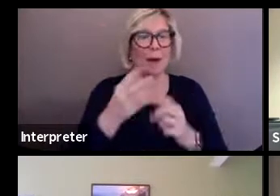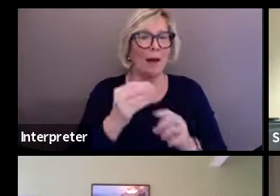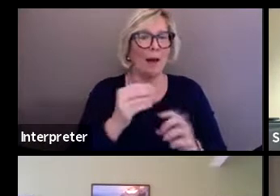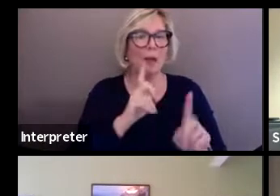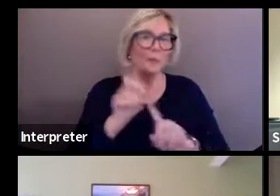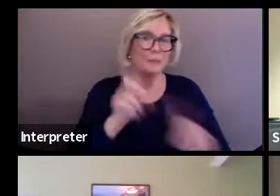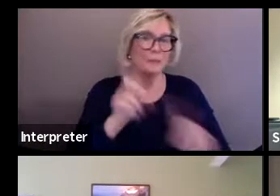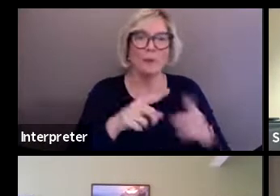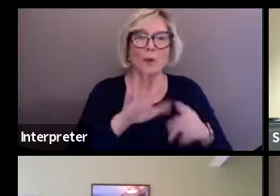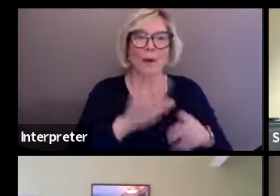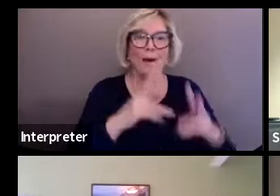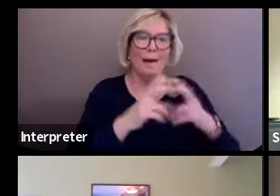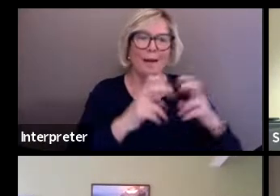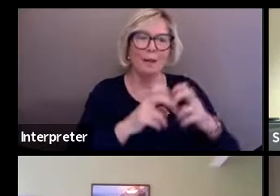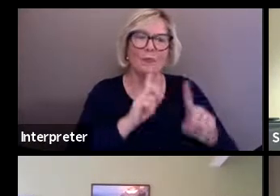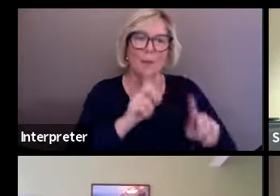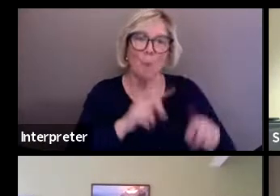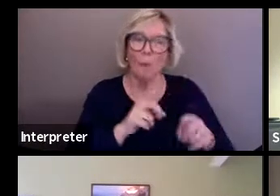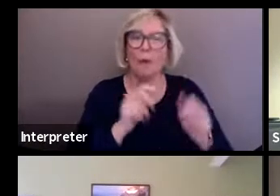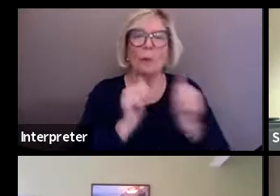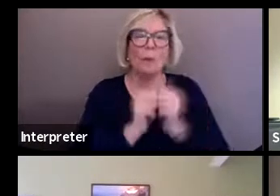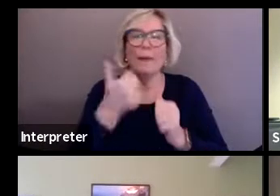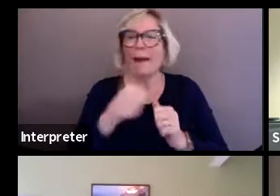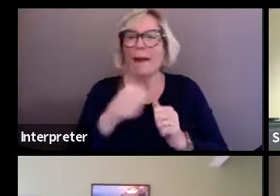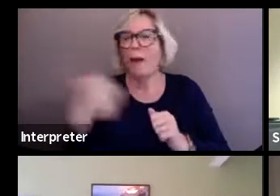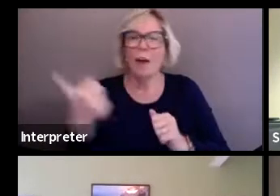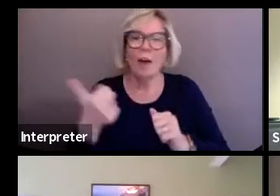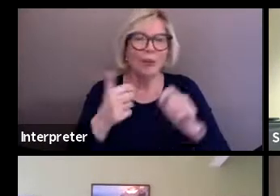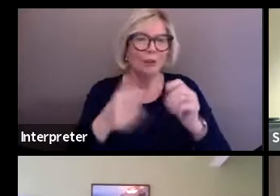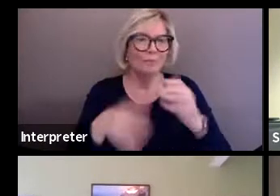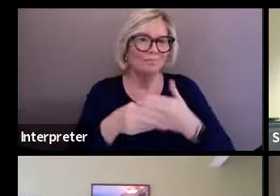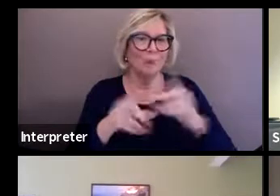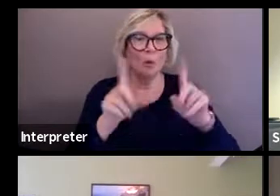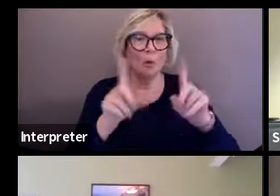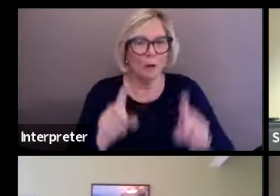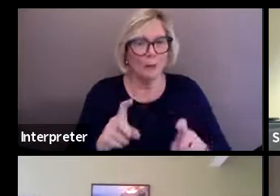to the analyst report, along with other questions. We're going to bring up